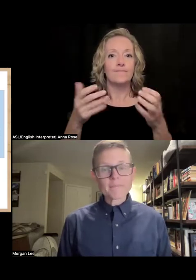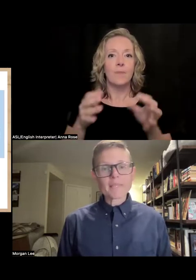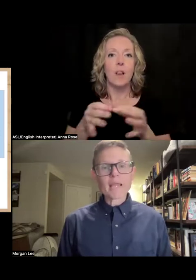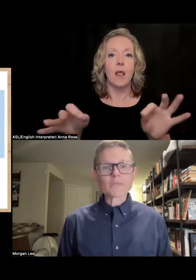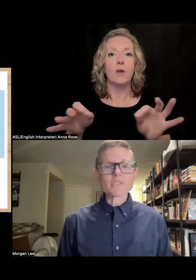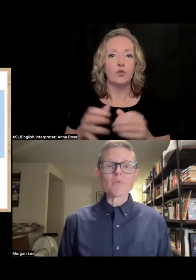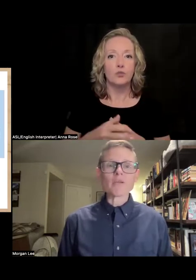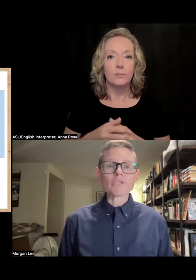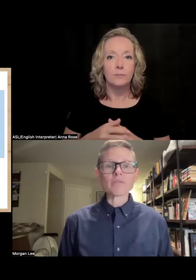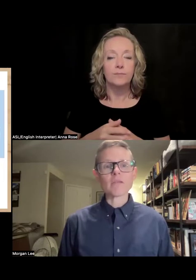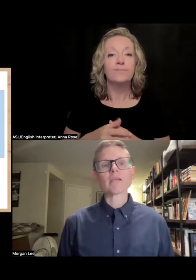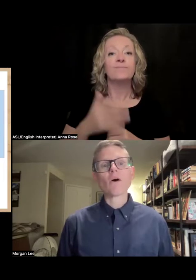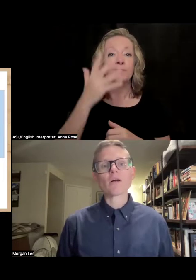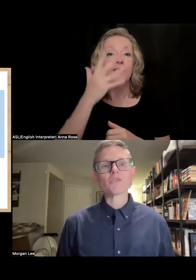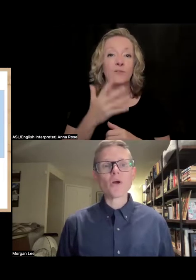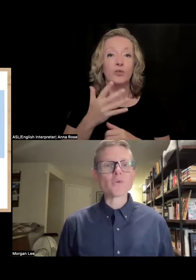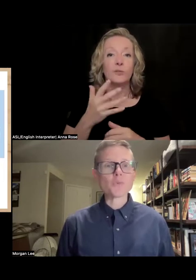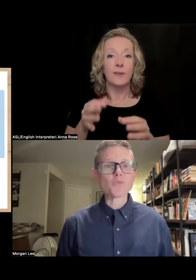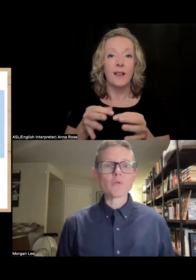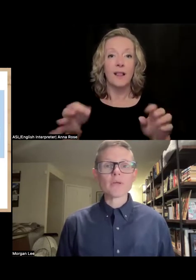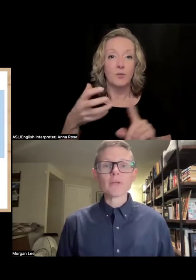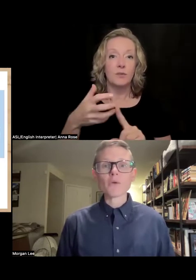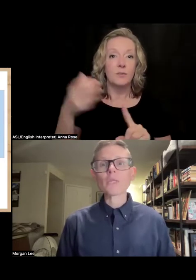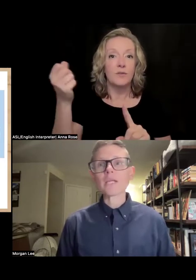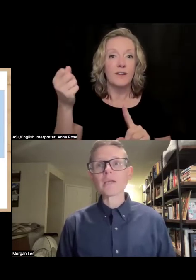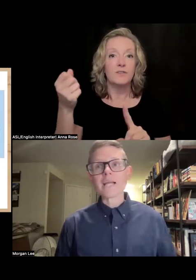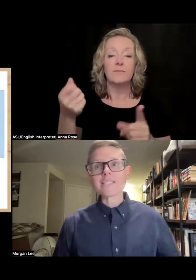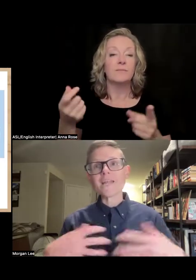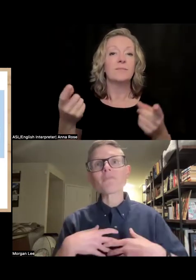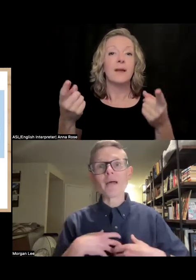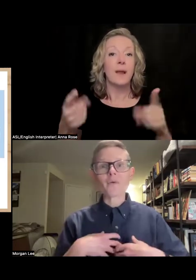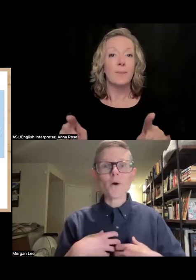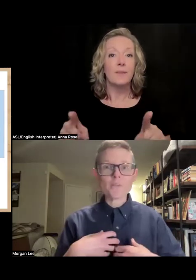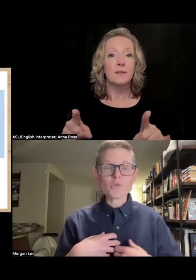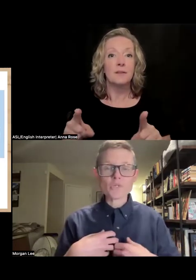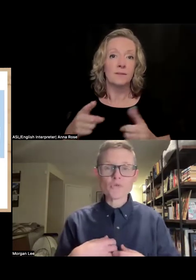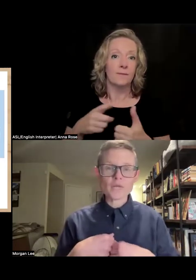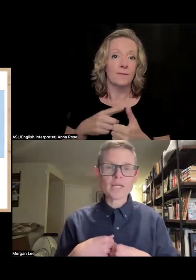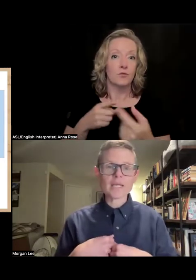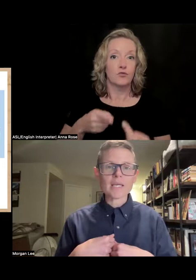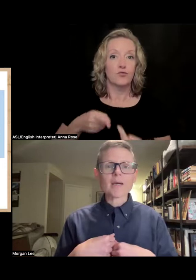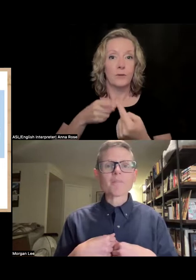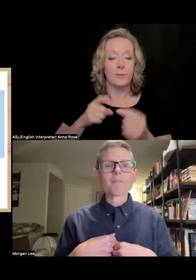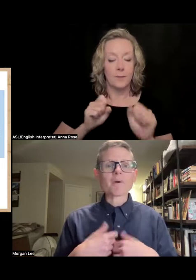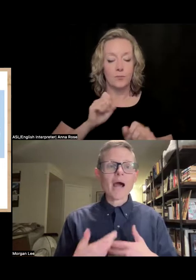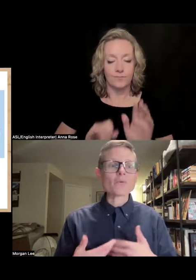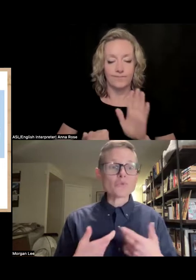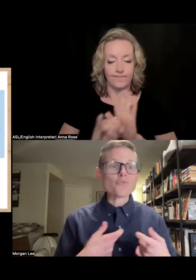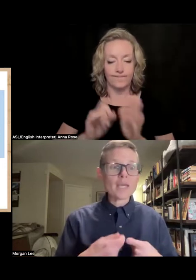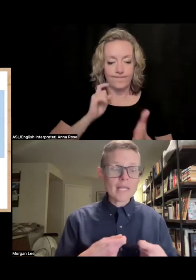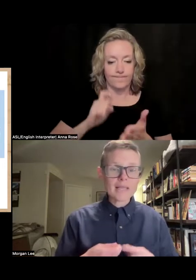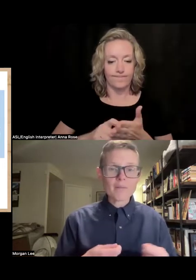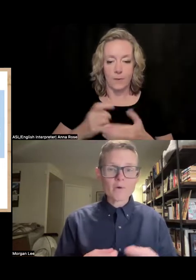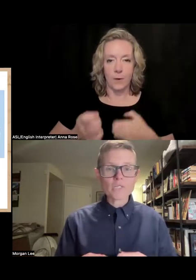Unfortunately, language deprivation can cause struggles with not only identifying what emotion you're feeling, but how